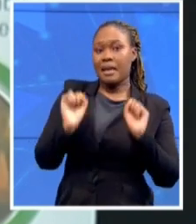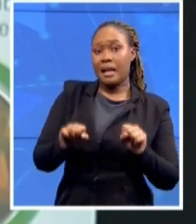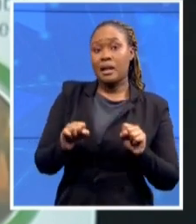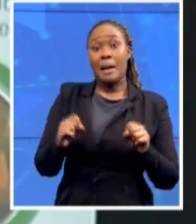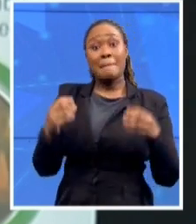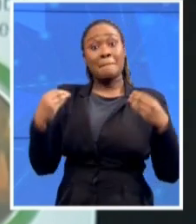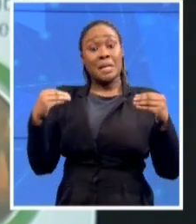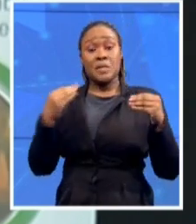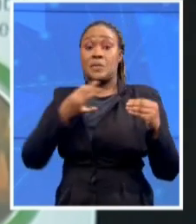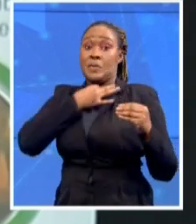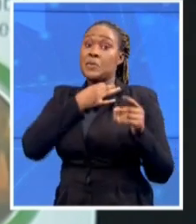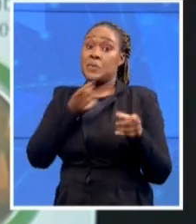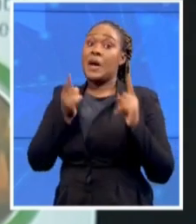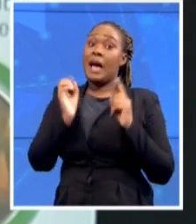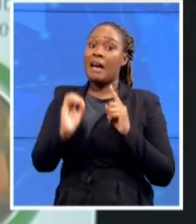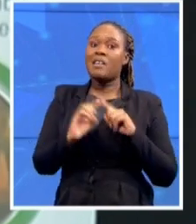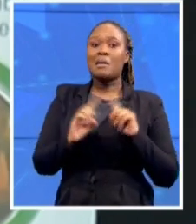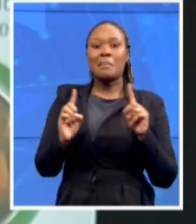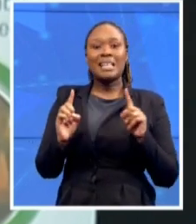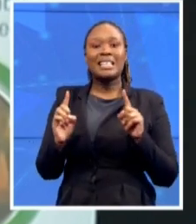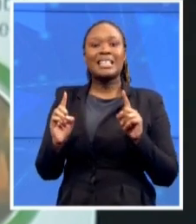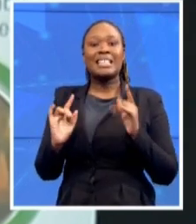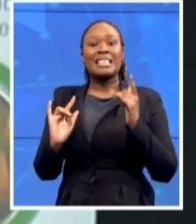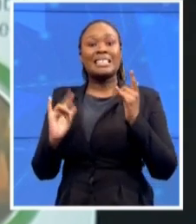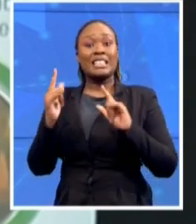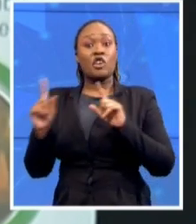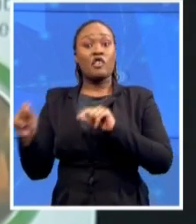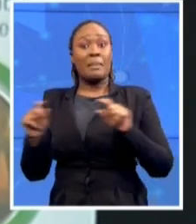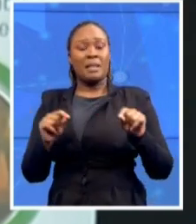as low risk as you are going to find in South Africa.